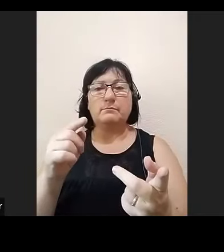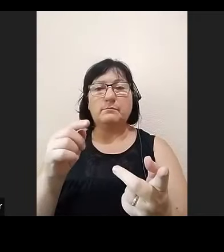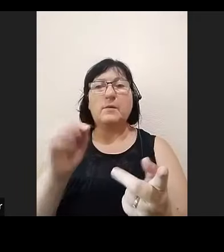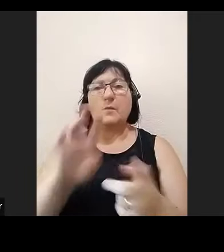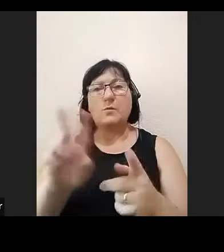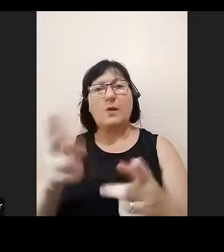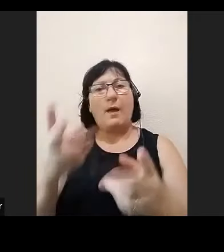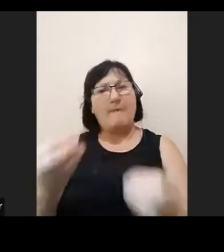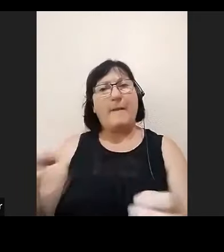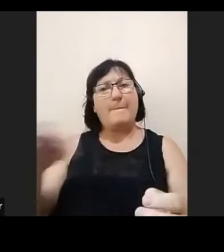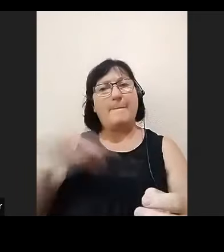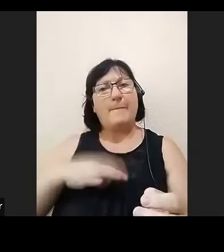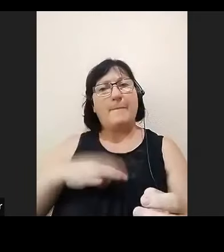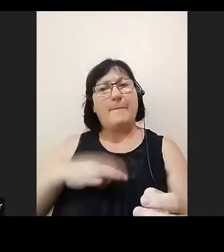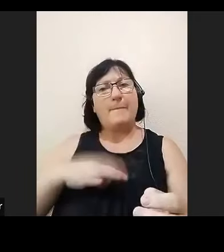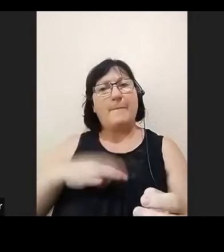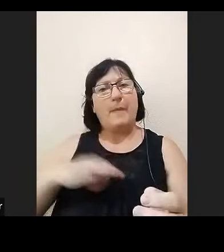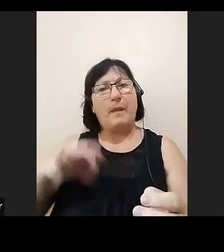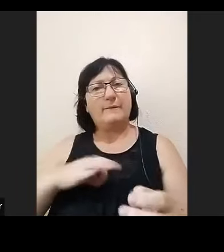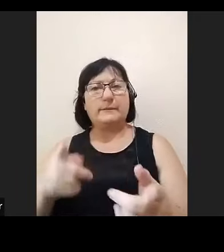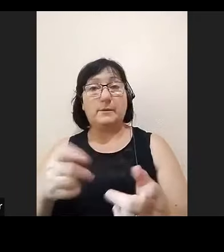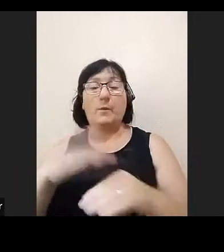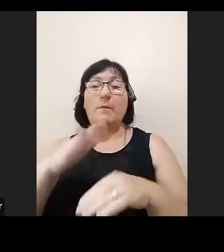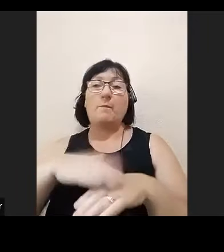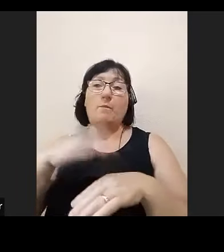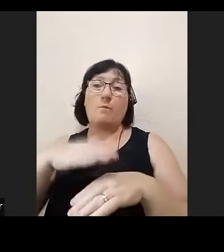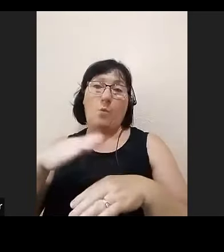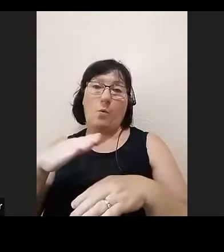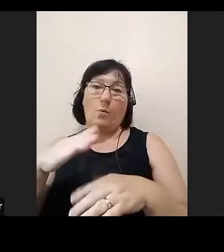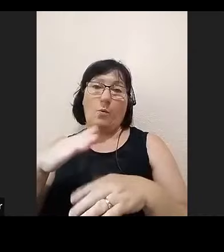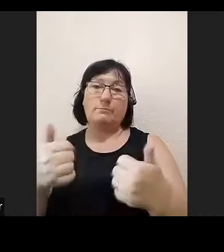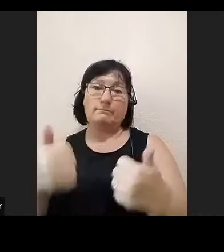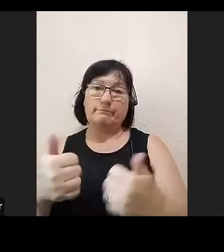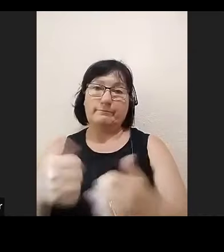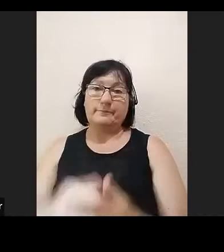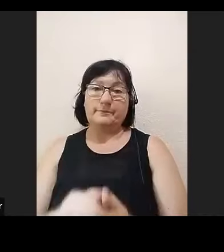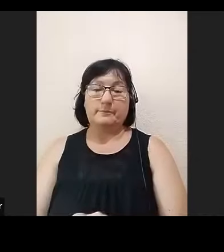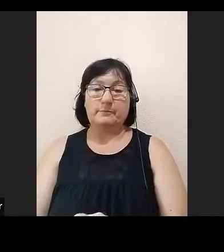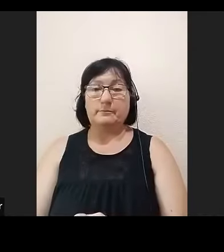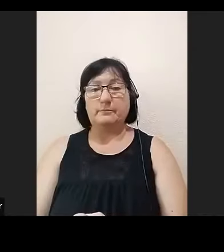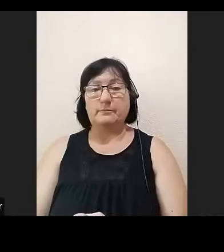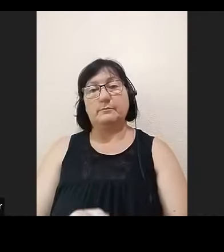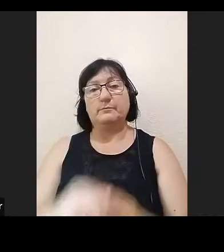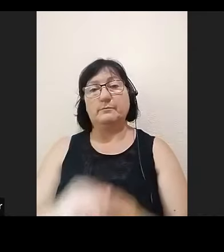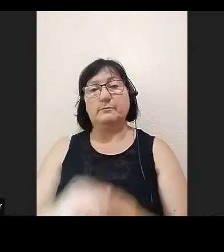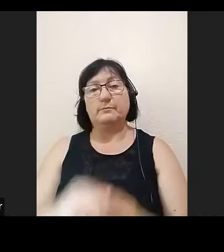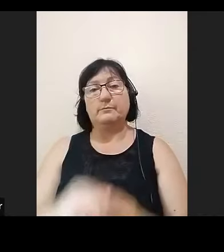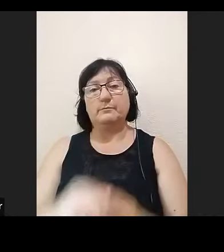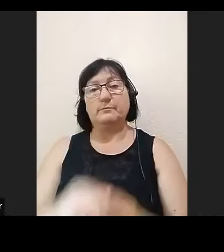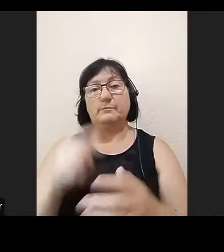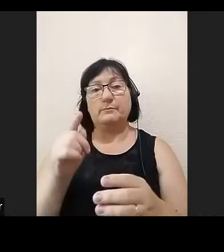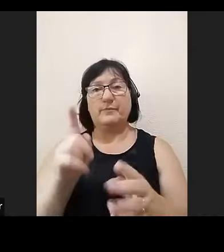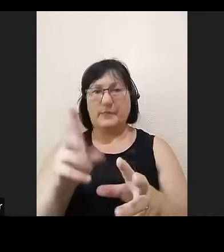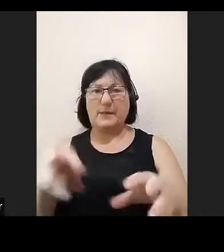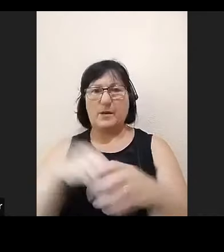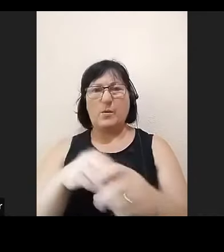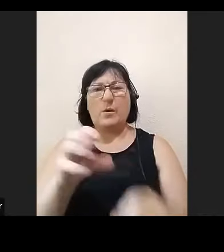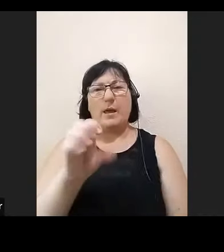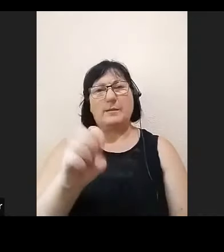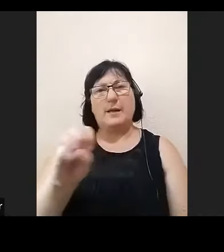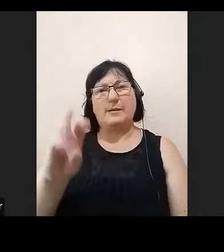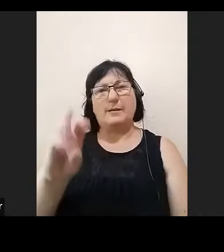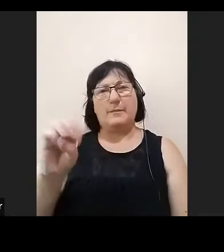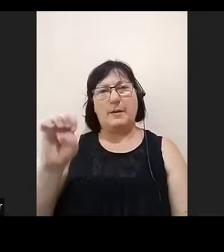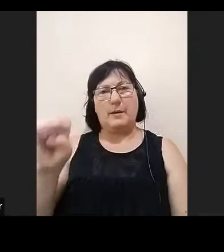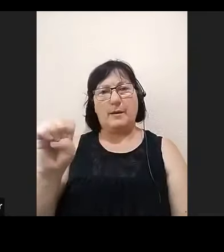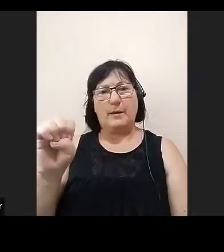compelling. The private sector, and this includes SMMEs, participation in the AEO program is